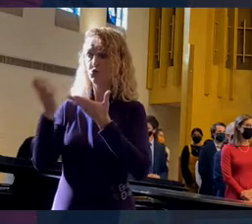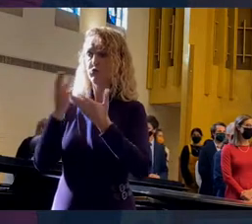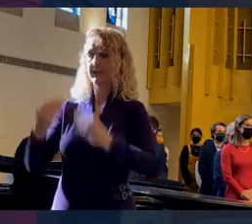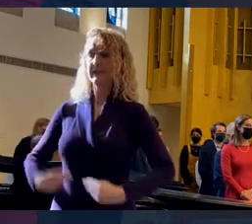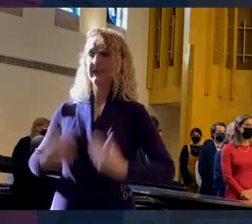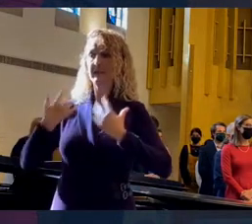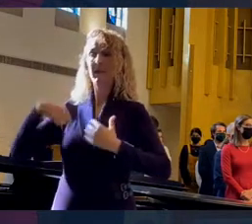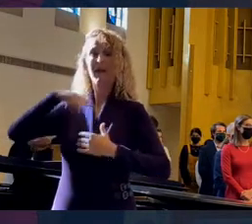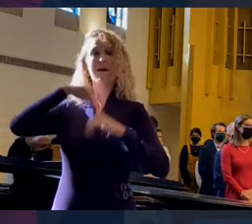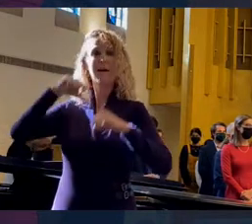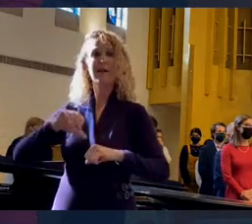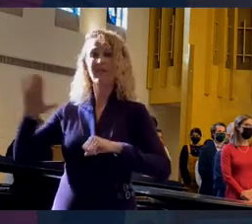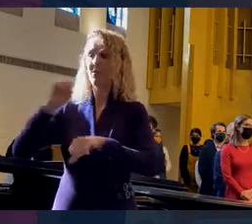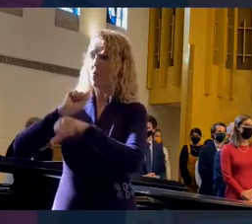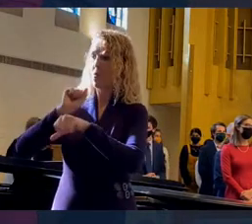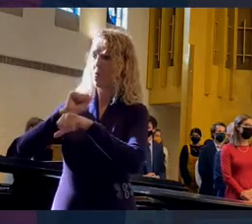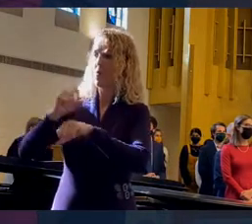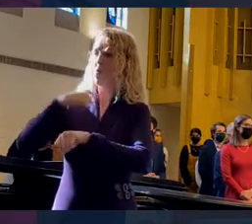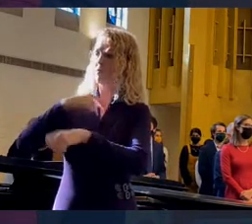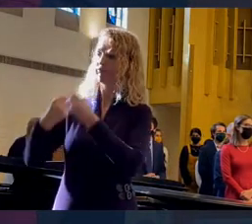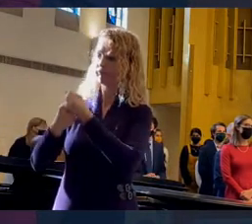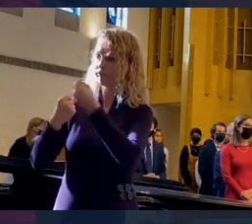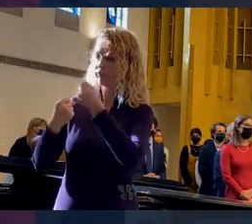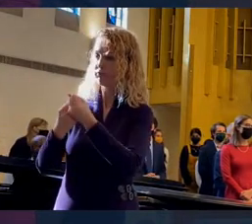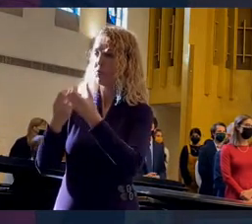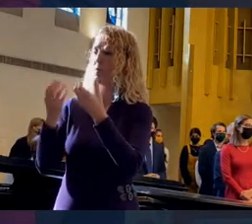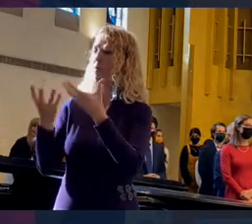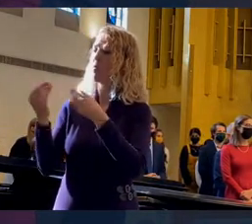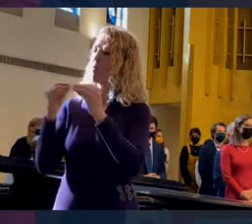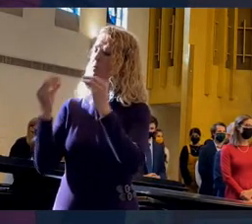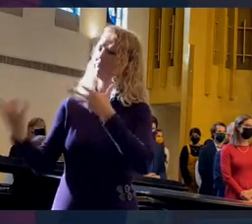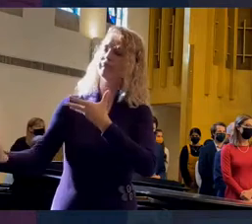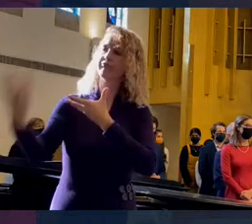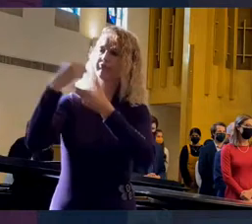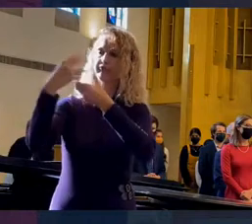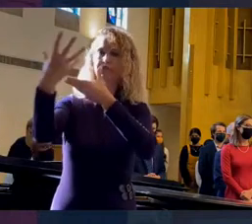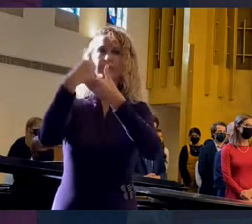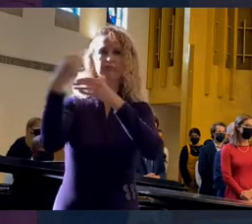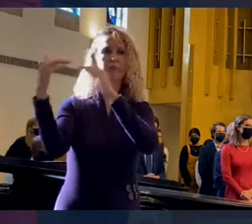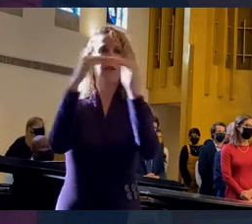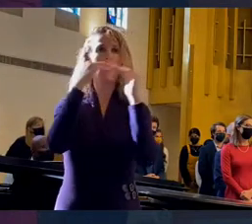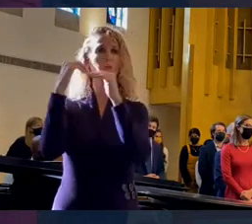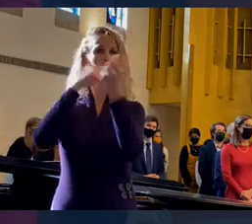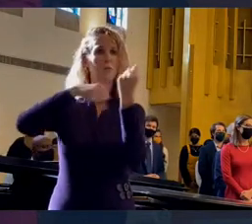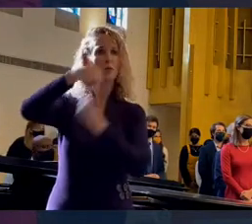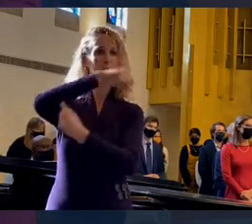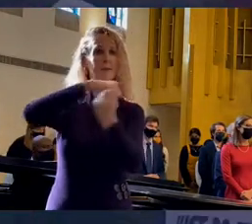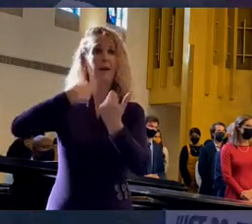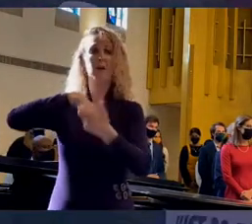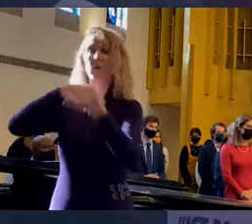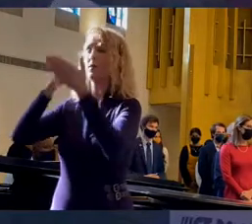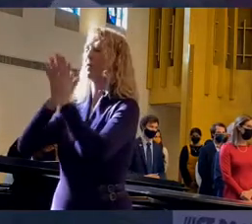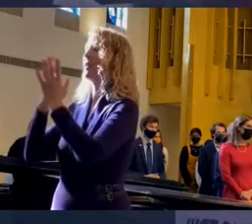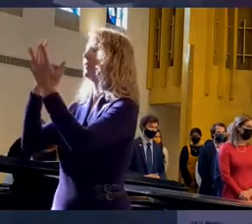of us to invest in the work of building a more inclusive and equitable society. We pray.